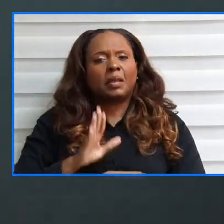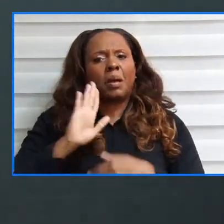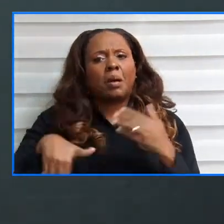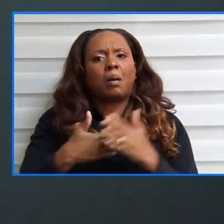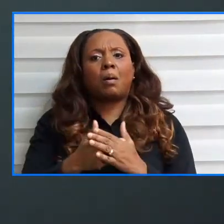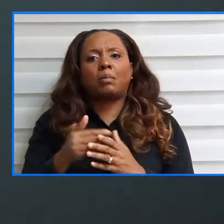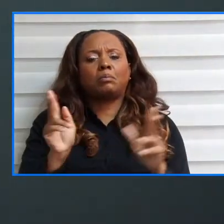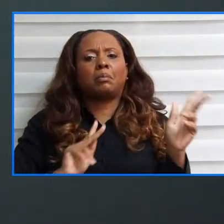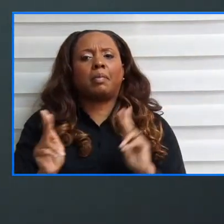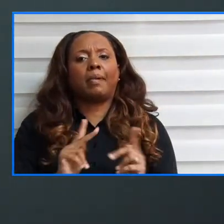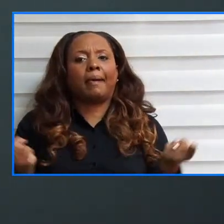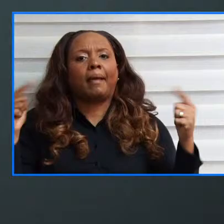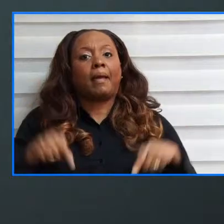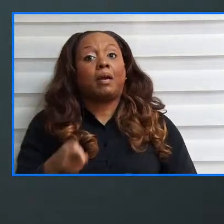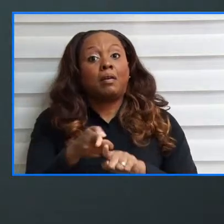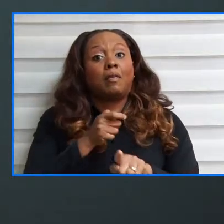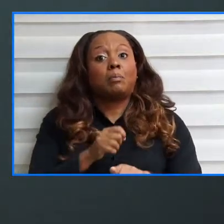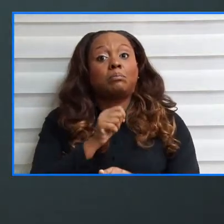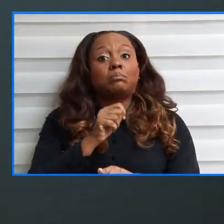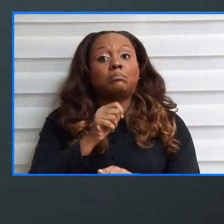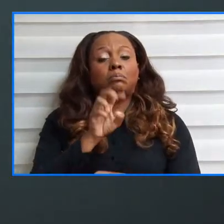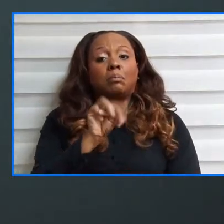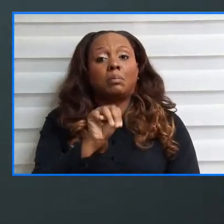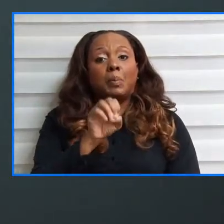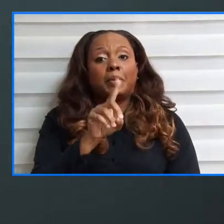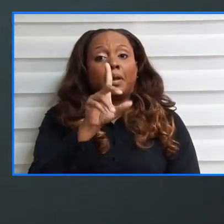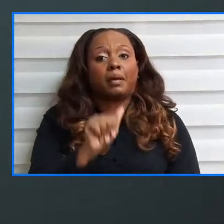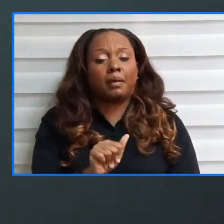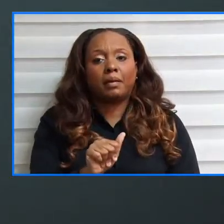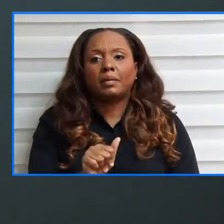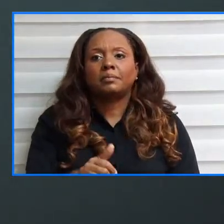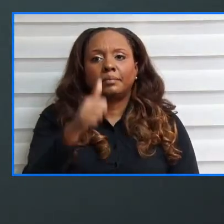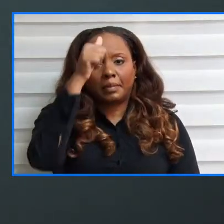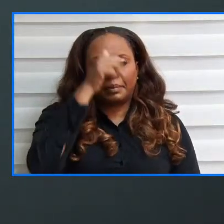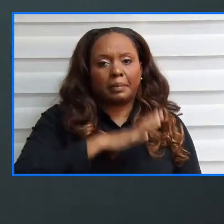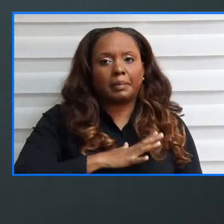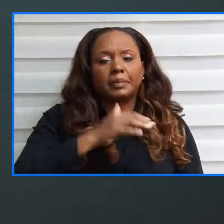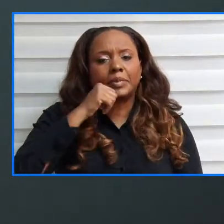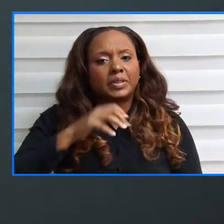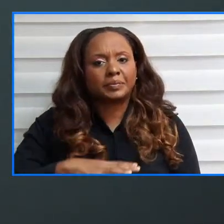media, distinguished ladies and gentlemen,